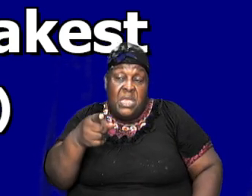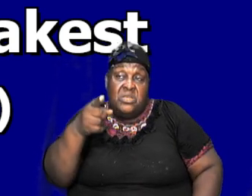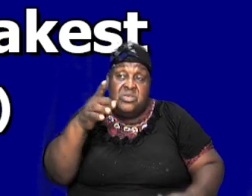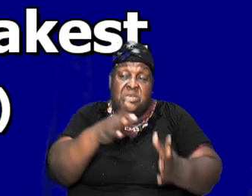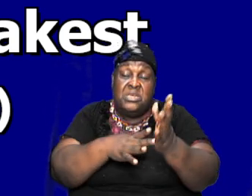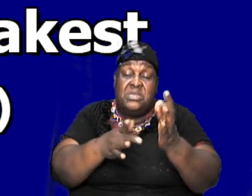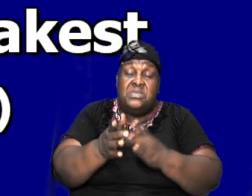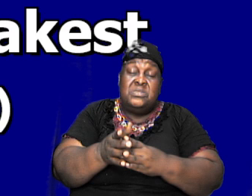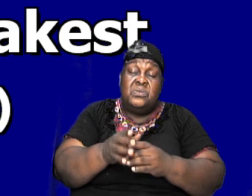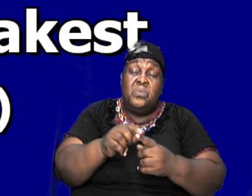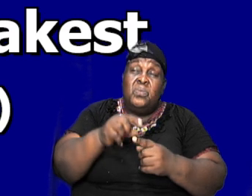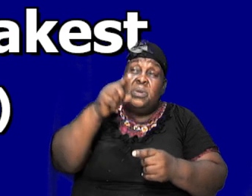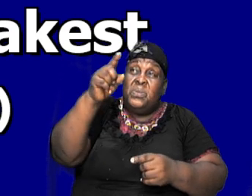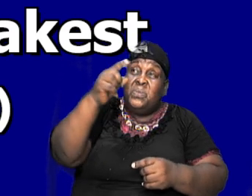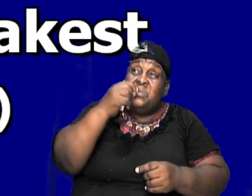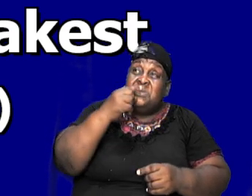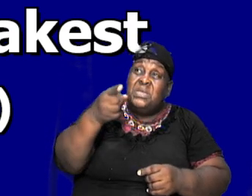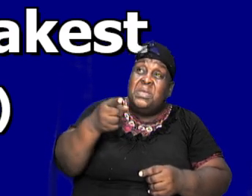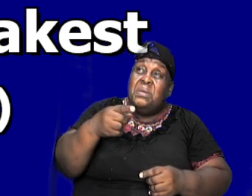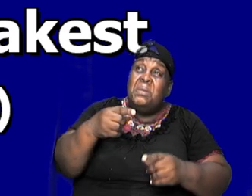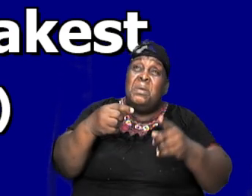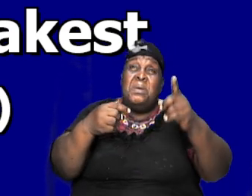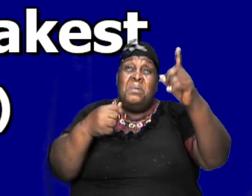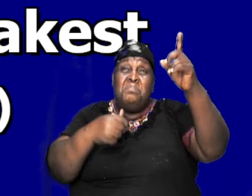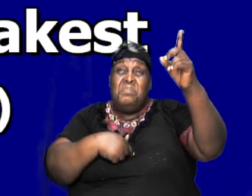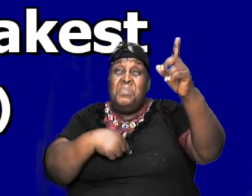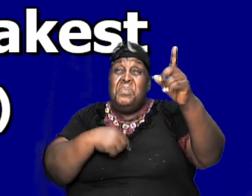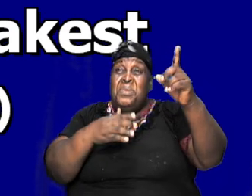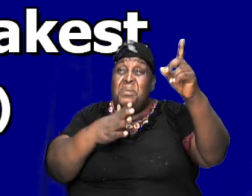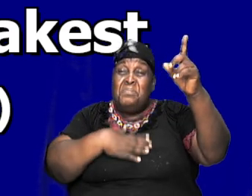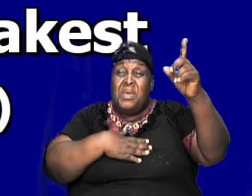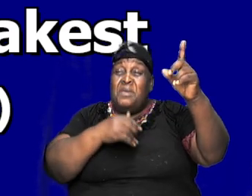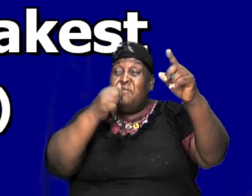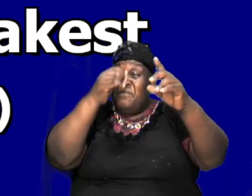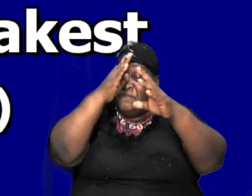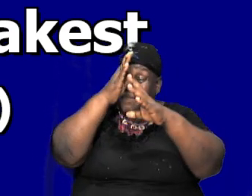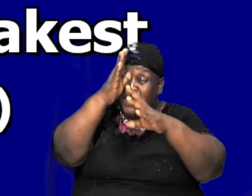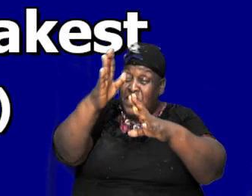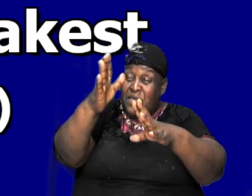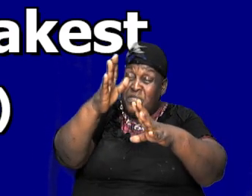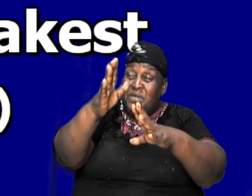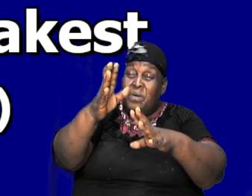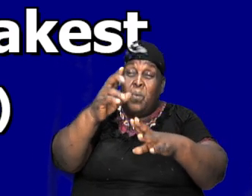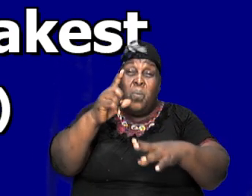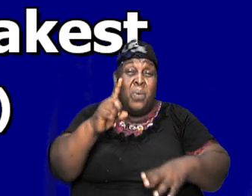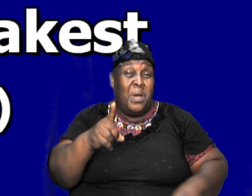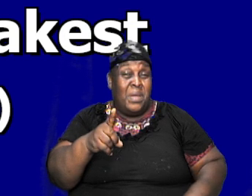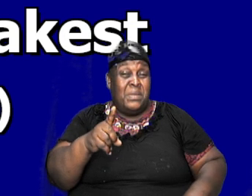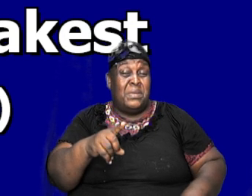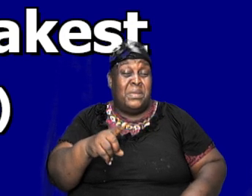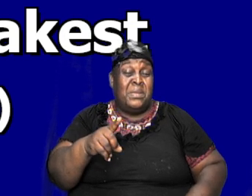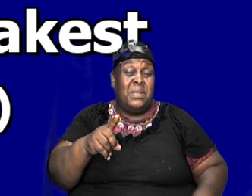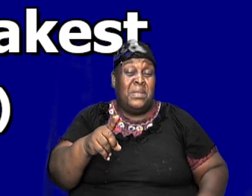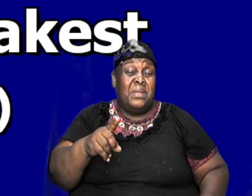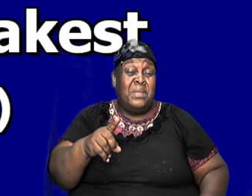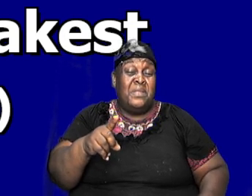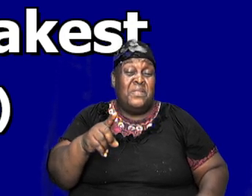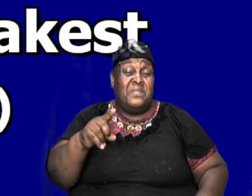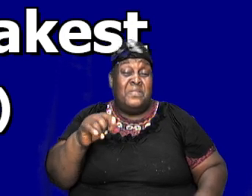say that I am my Father is one, that statement is tantamount to